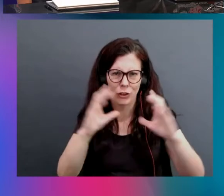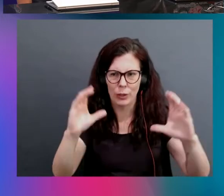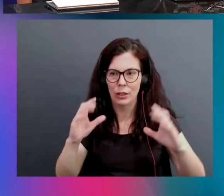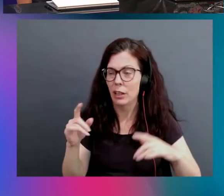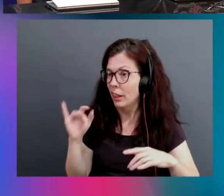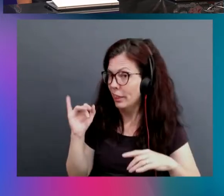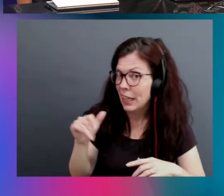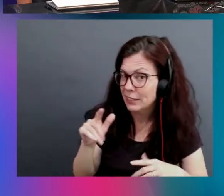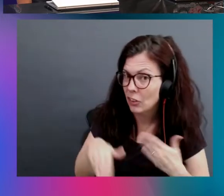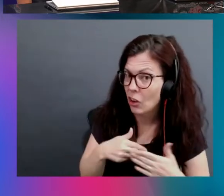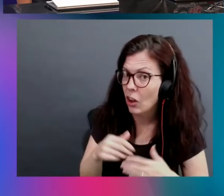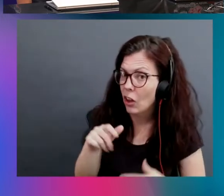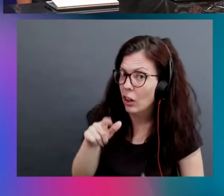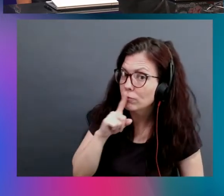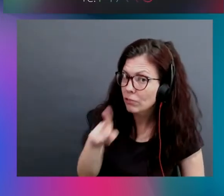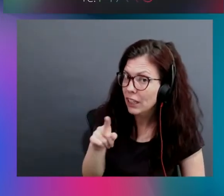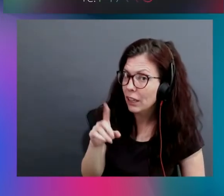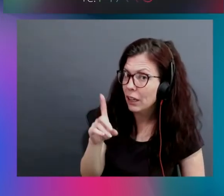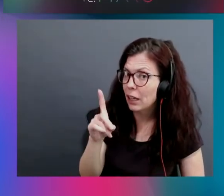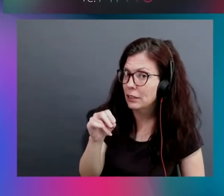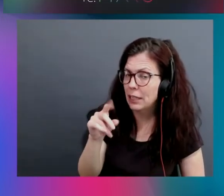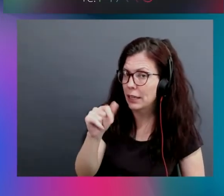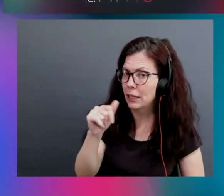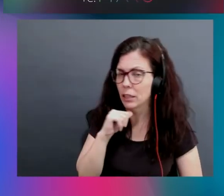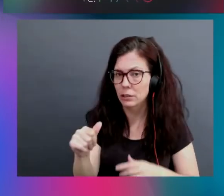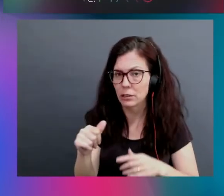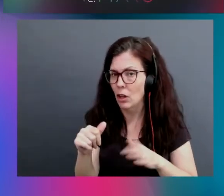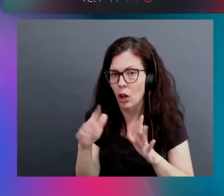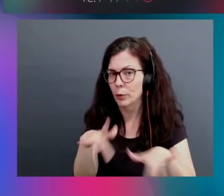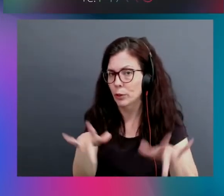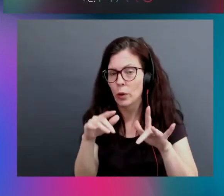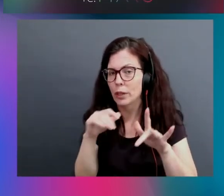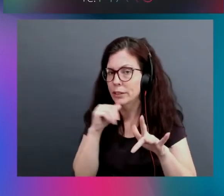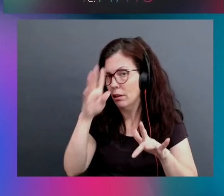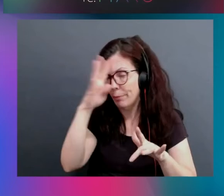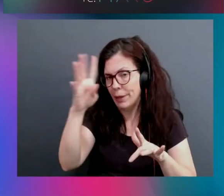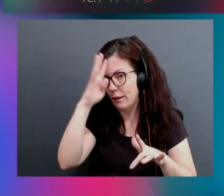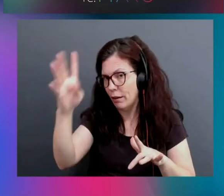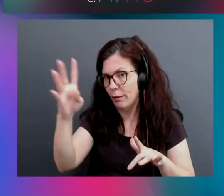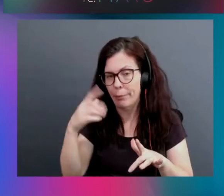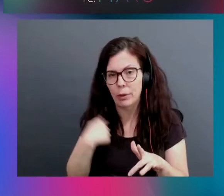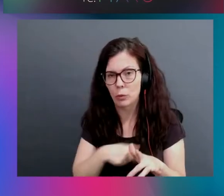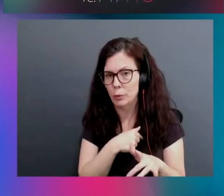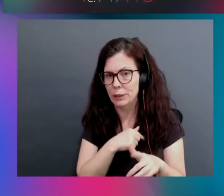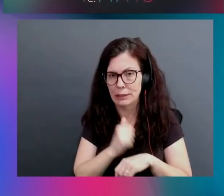this is all real data. It's not fabricated data set that we have created,